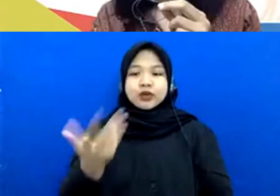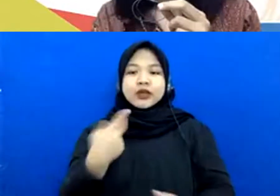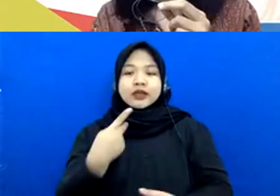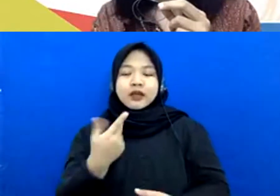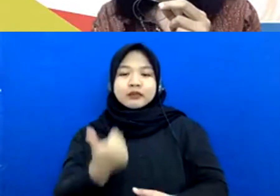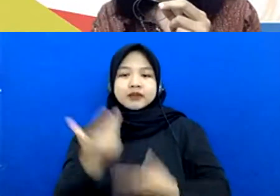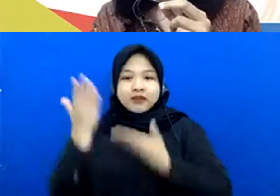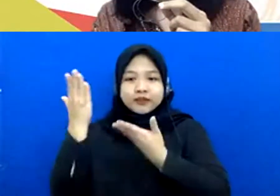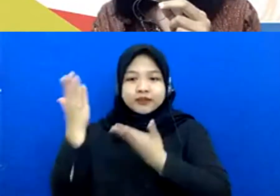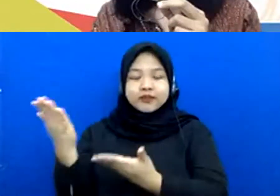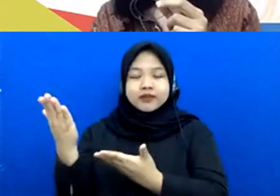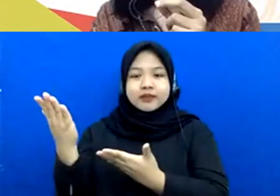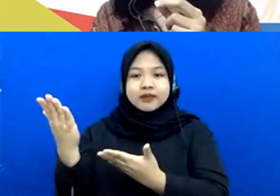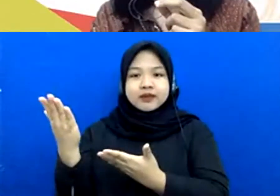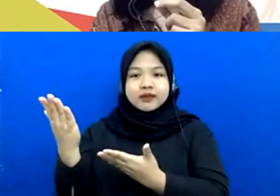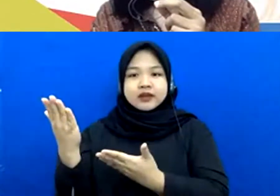proceed to